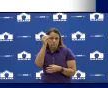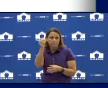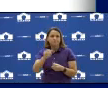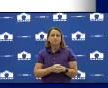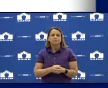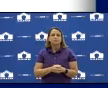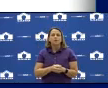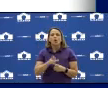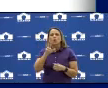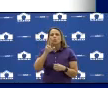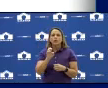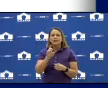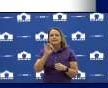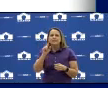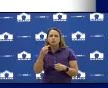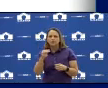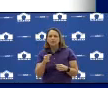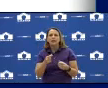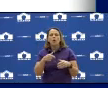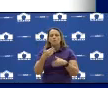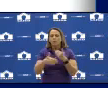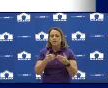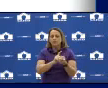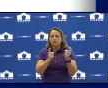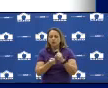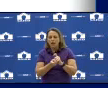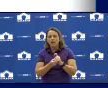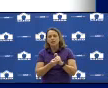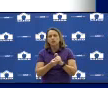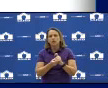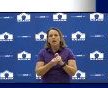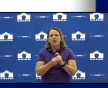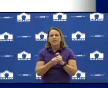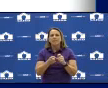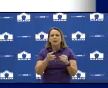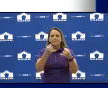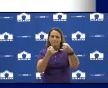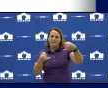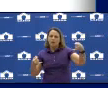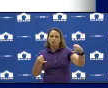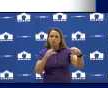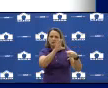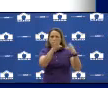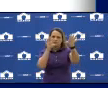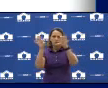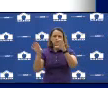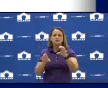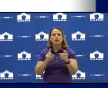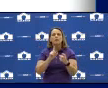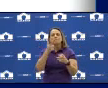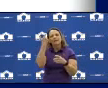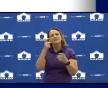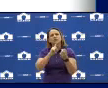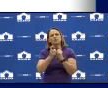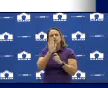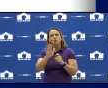So what is redistricting? Redistricting is a process where we change and adjust the geographical boundaries based on the changes in your